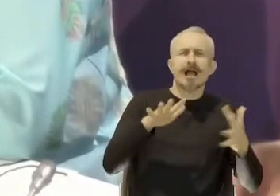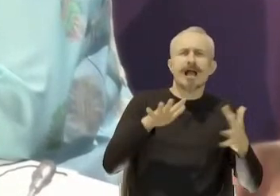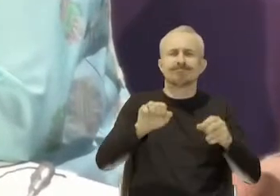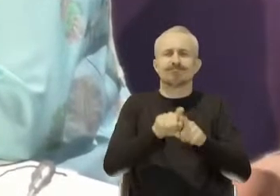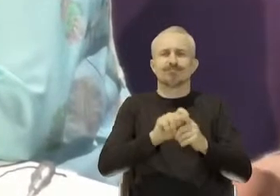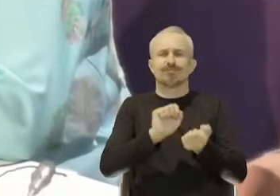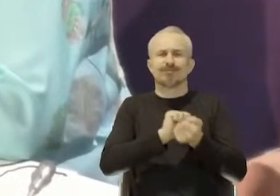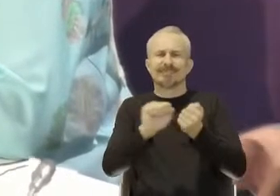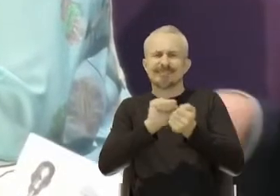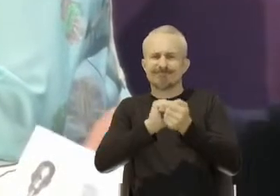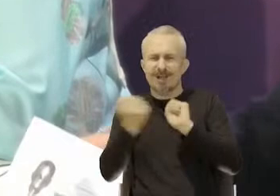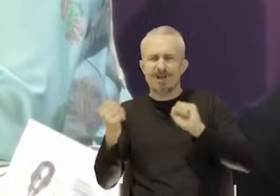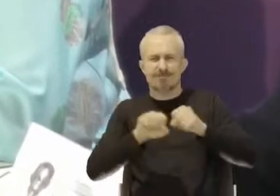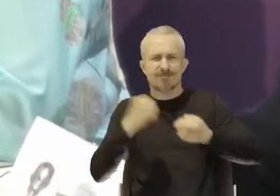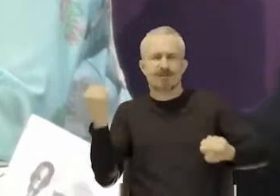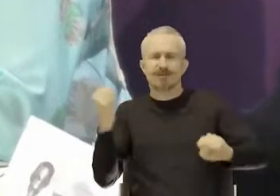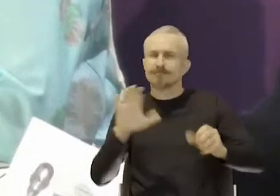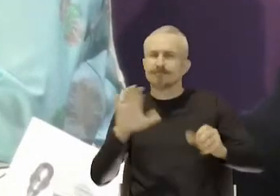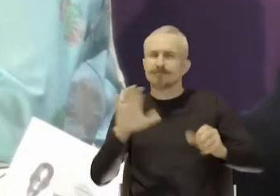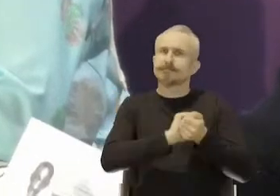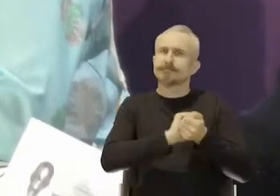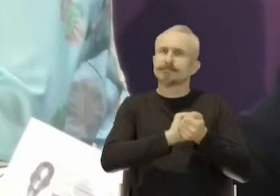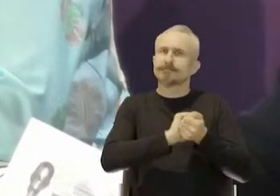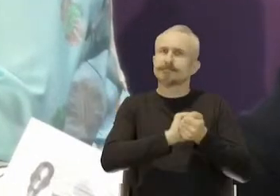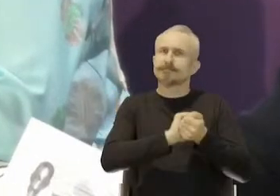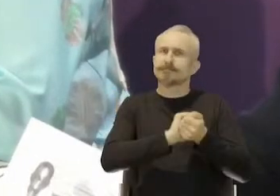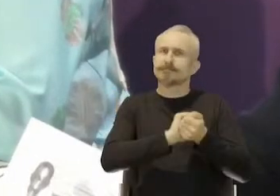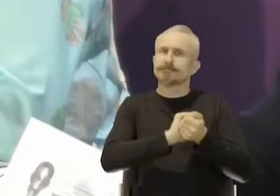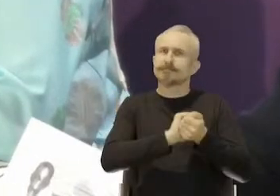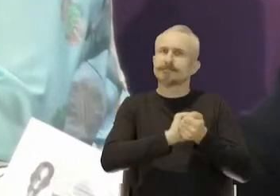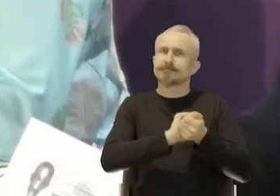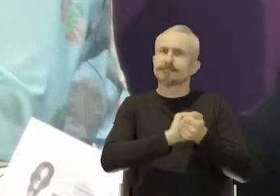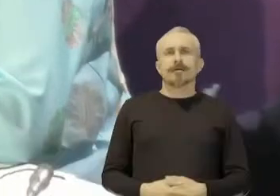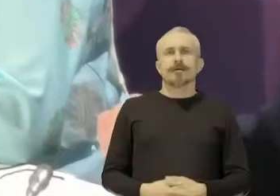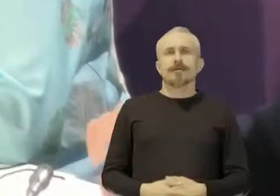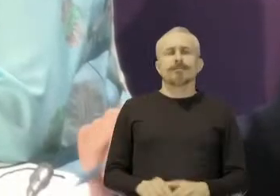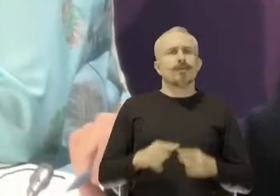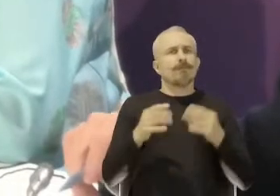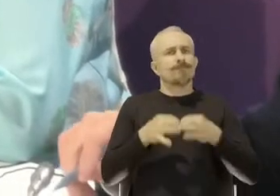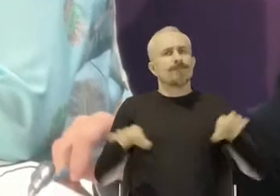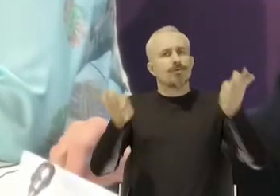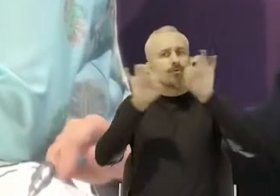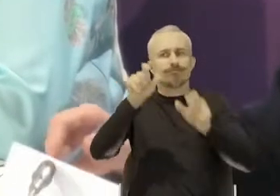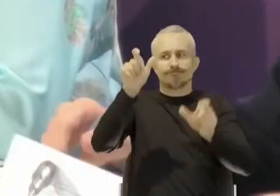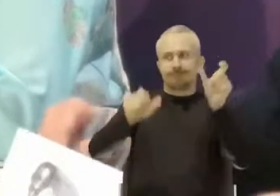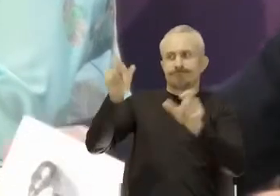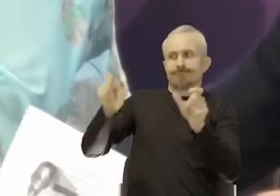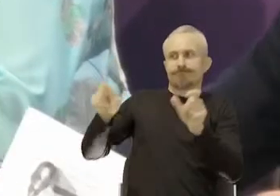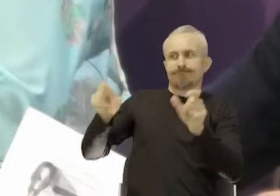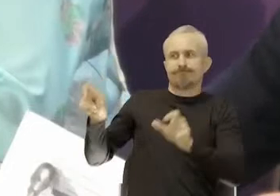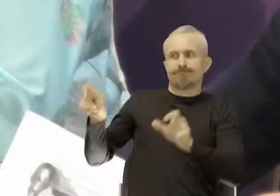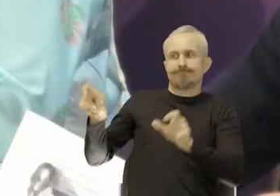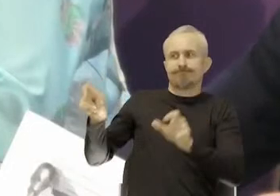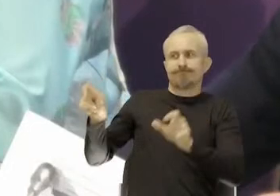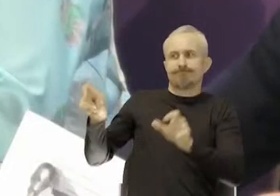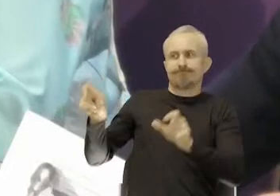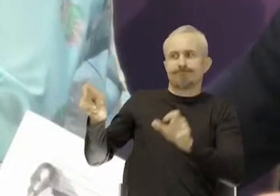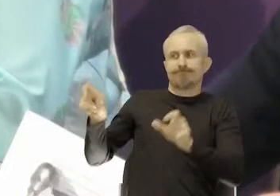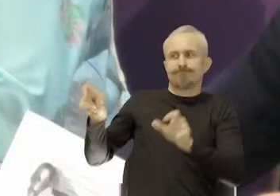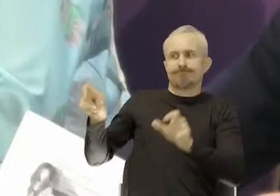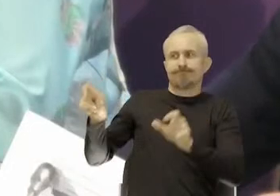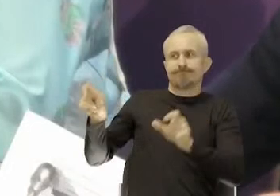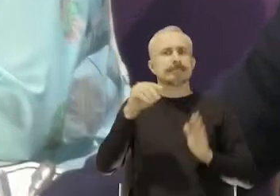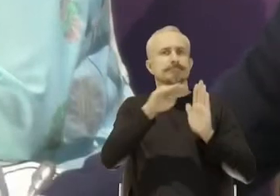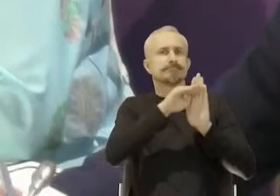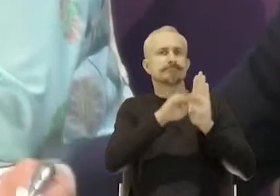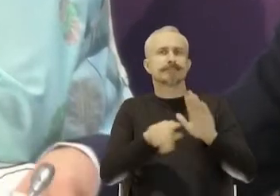finance. And sixth is multi-level governance and localization of the Sustainable Development Goal. These thematic areas